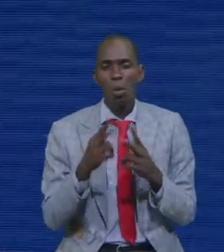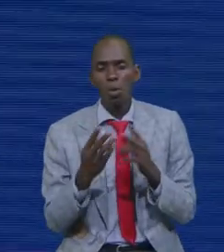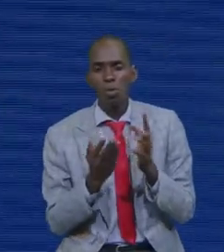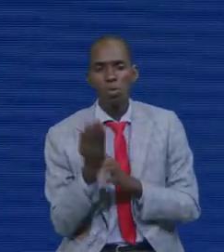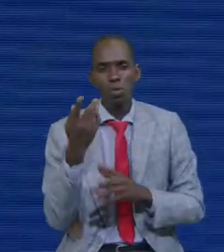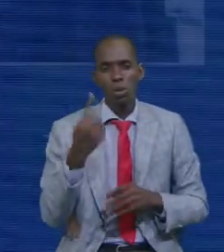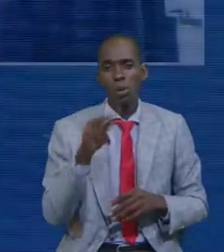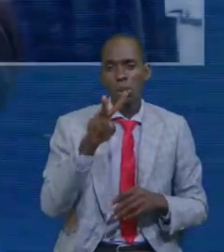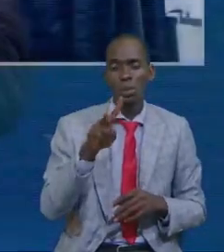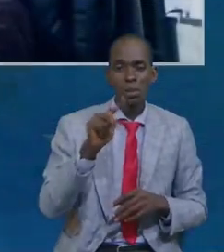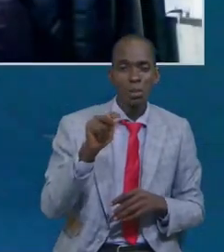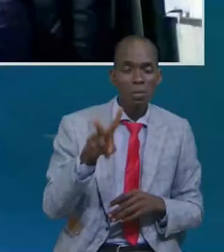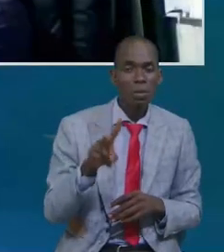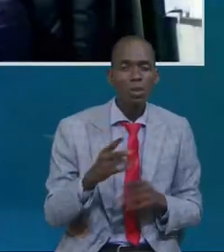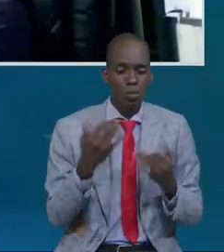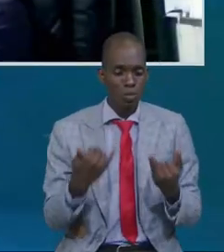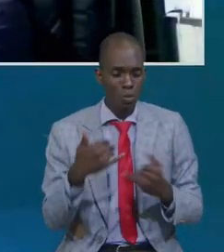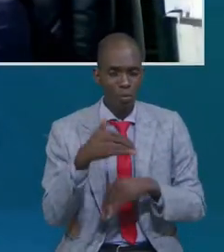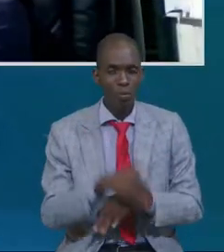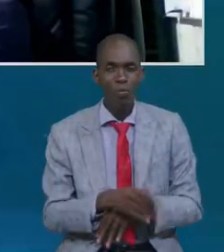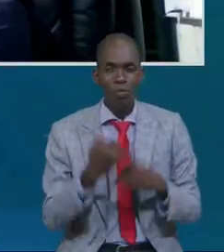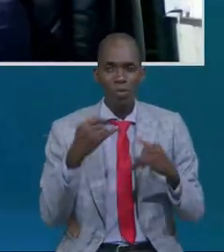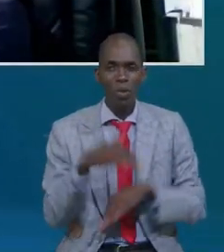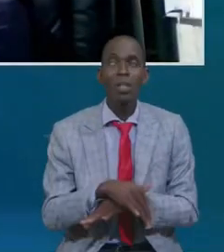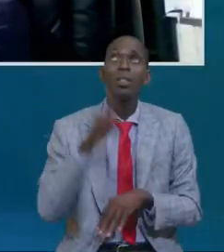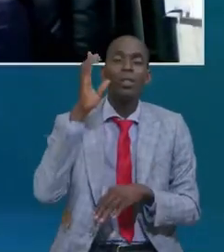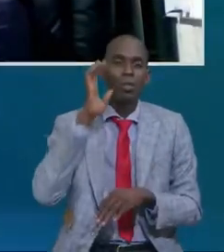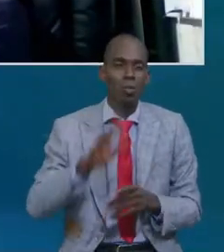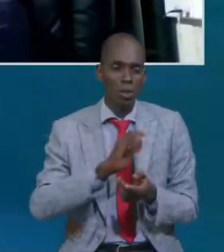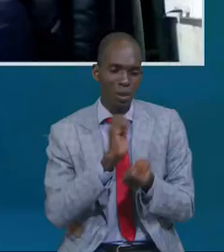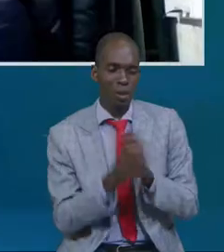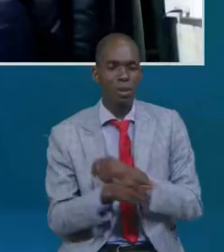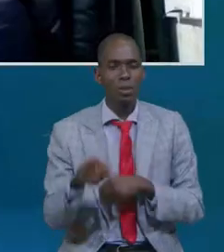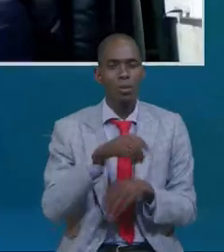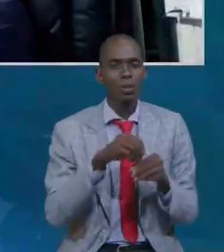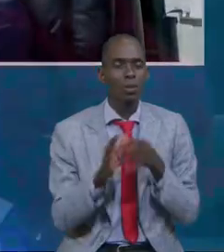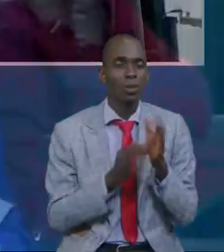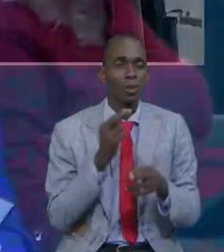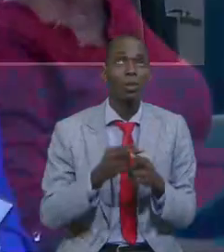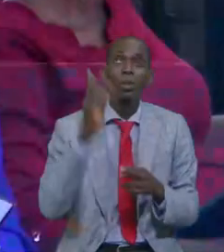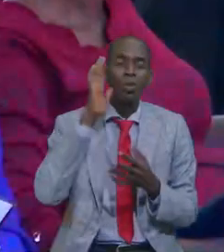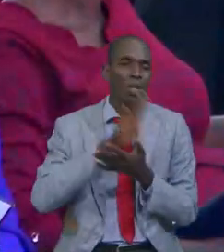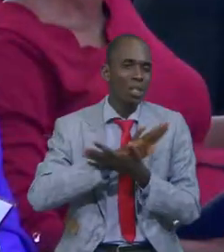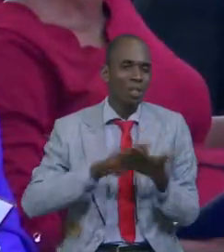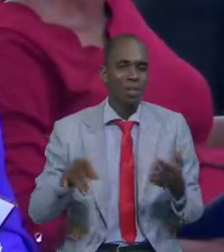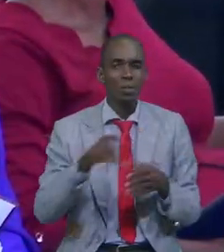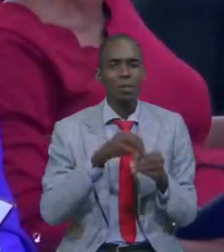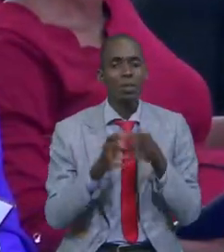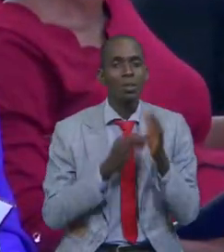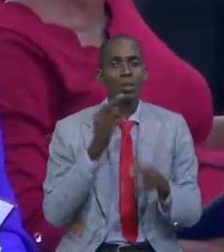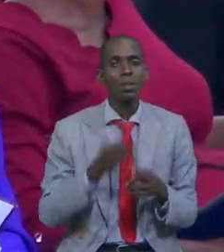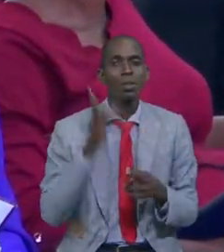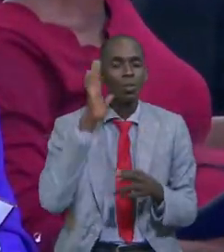television, tonight, it will purge you. It will cleanse you. It will save you. Look